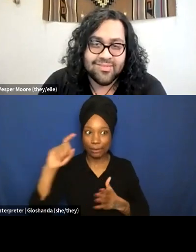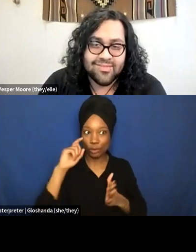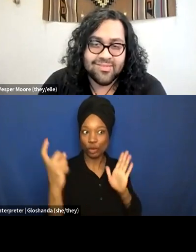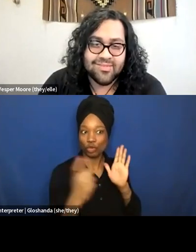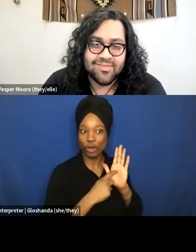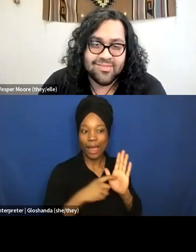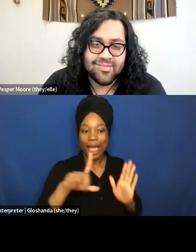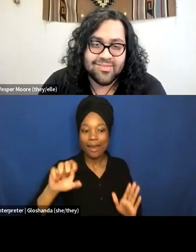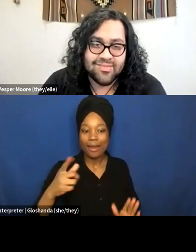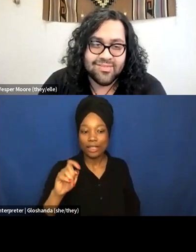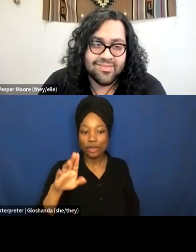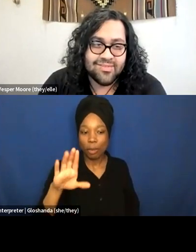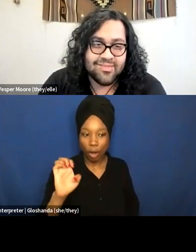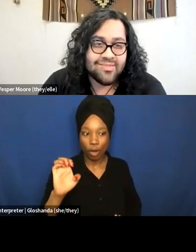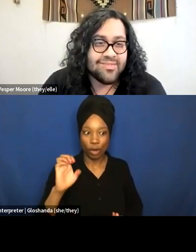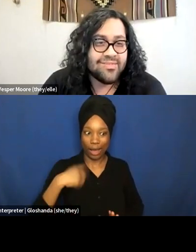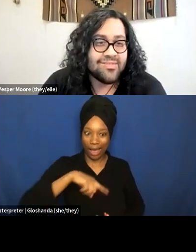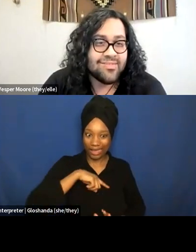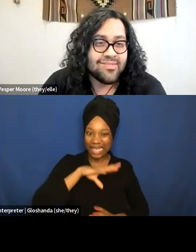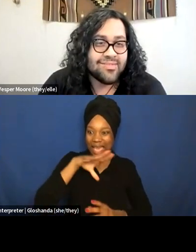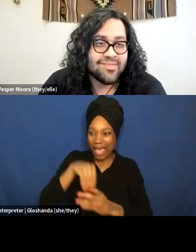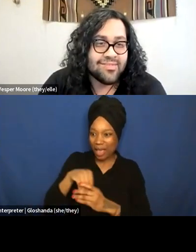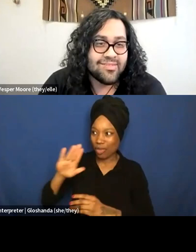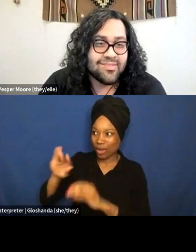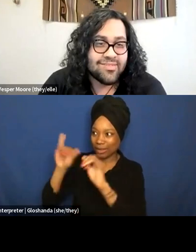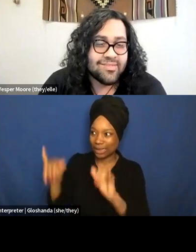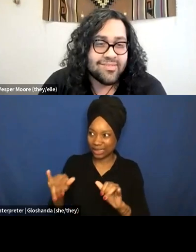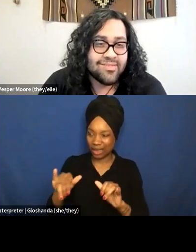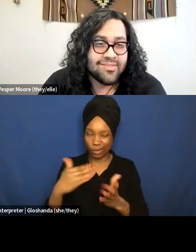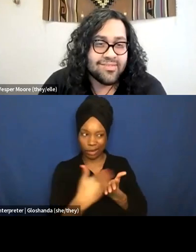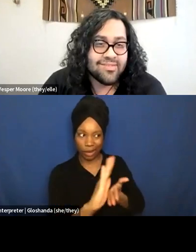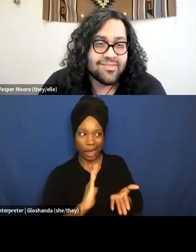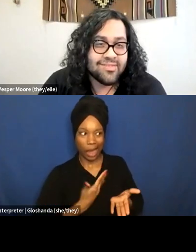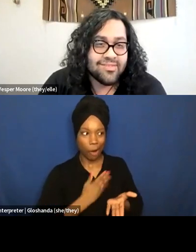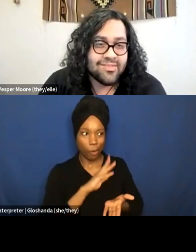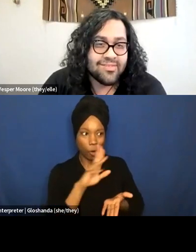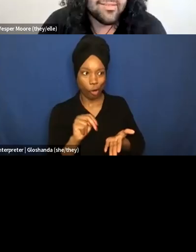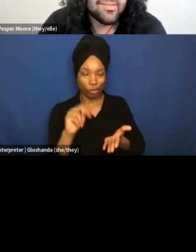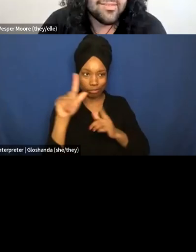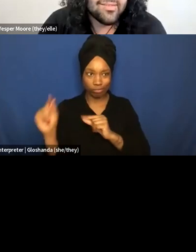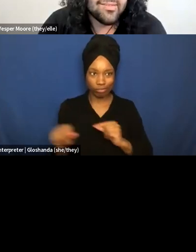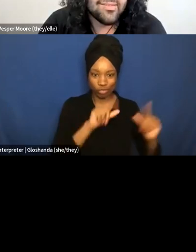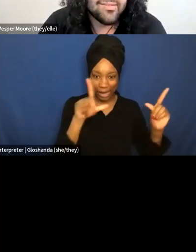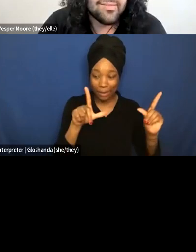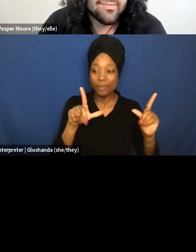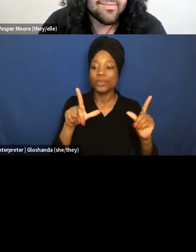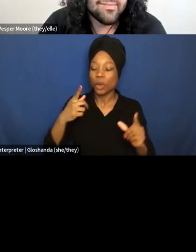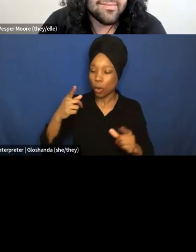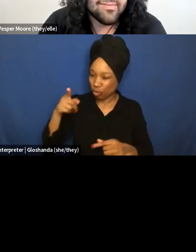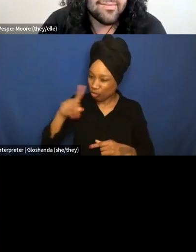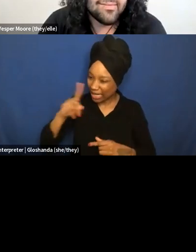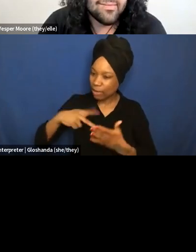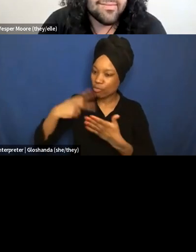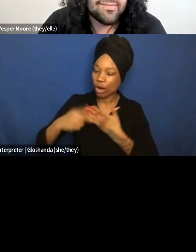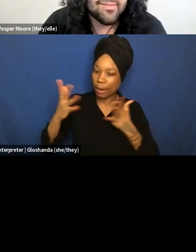oppressive context as if we don't have our own paradigms, but rather encouraging us to unlearn, to then be able to be in a